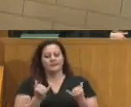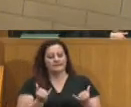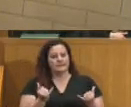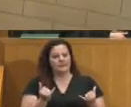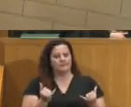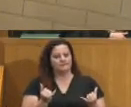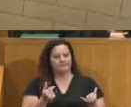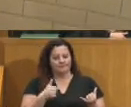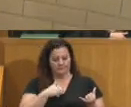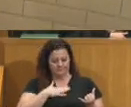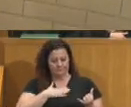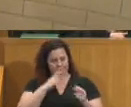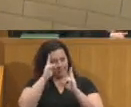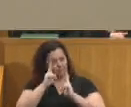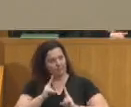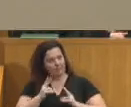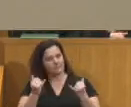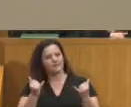please be...